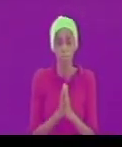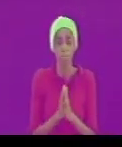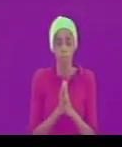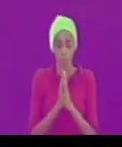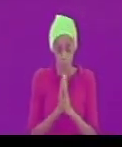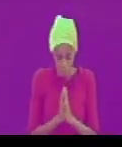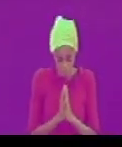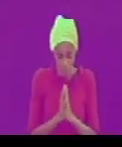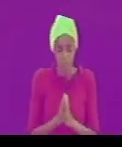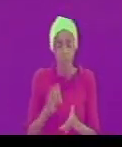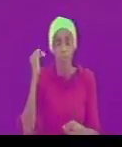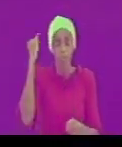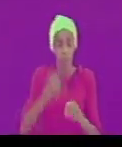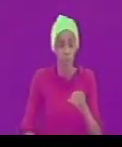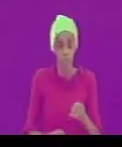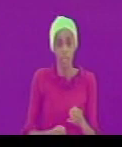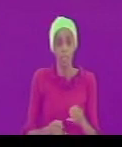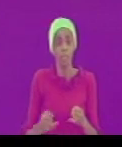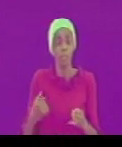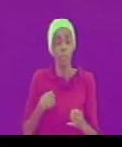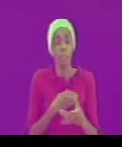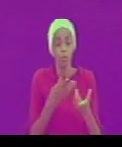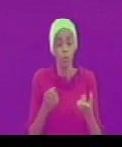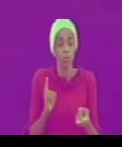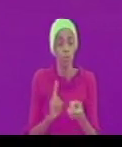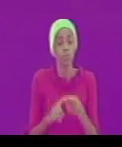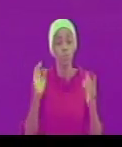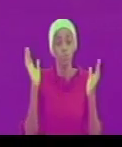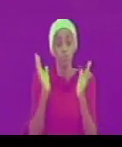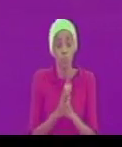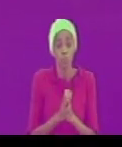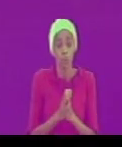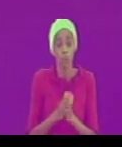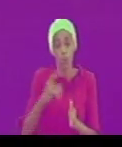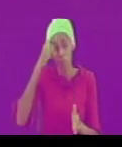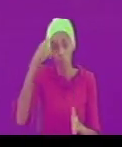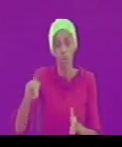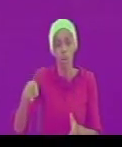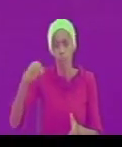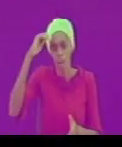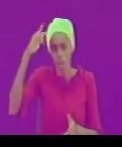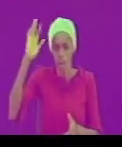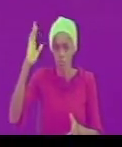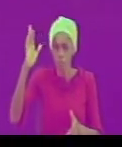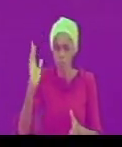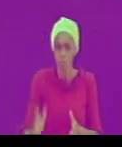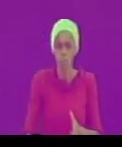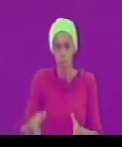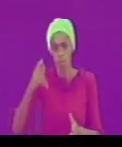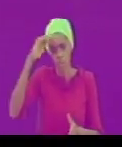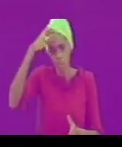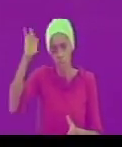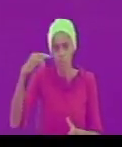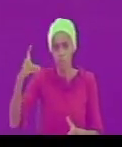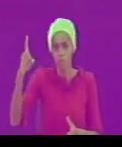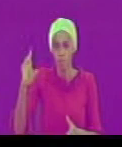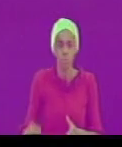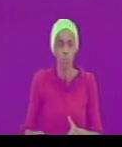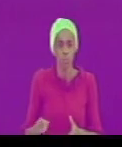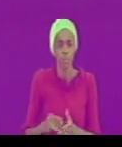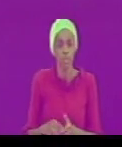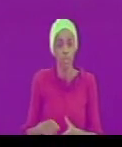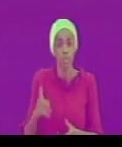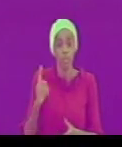God, the apostles of our time, Moses of our time, that there will be a double portion. There will be a double power. There will be a